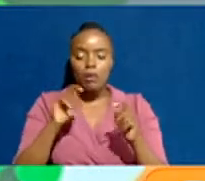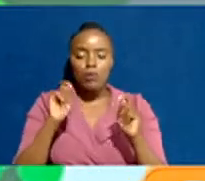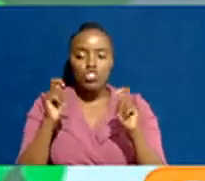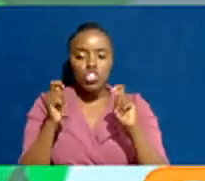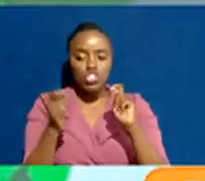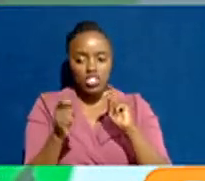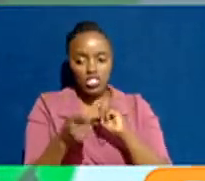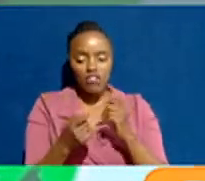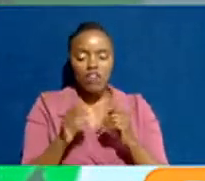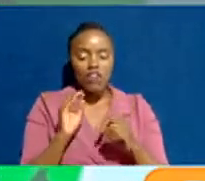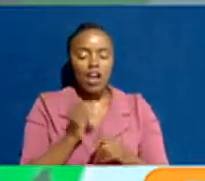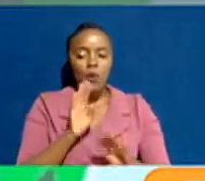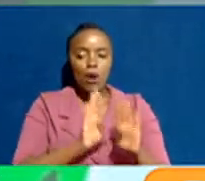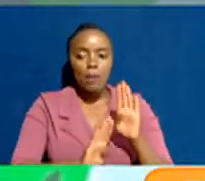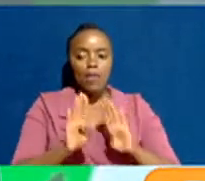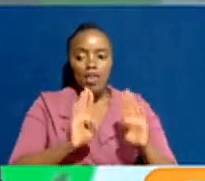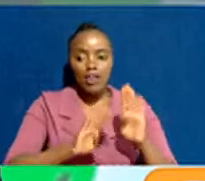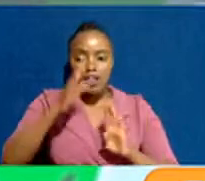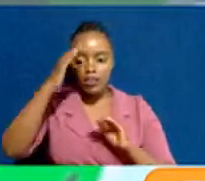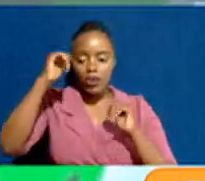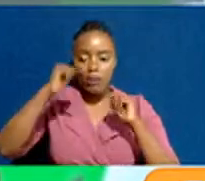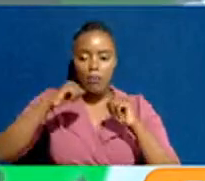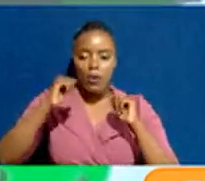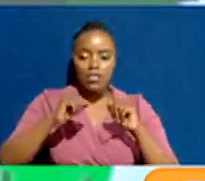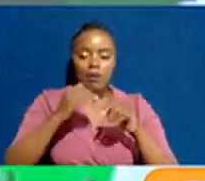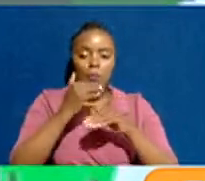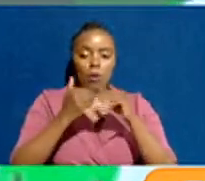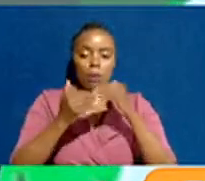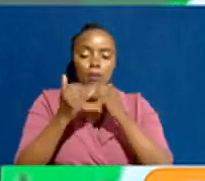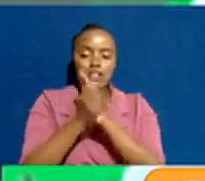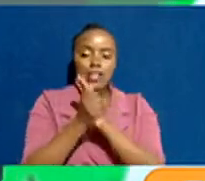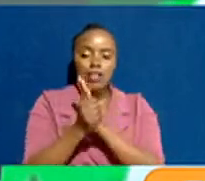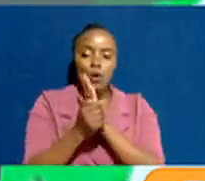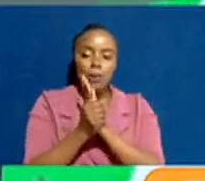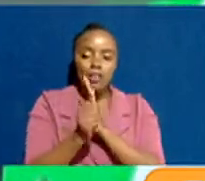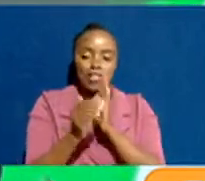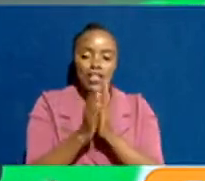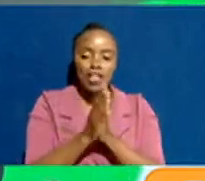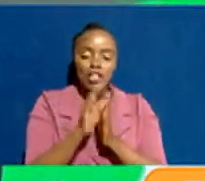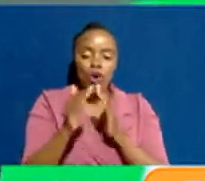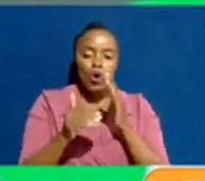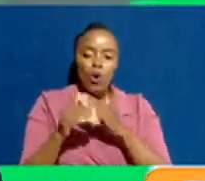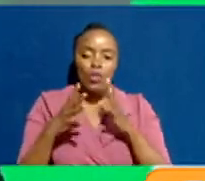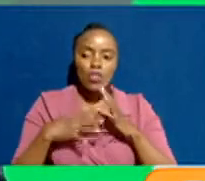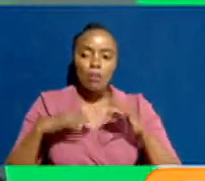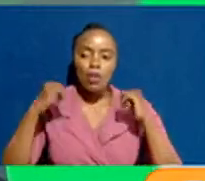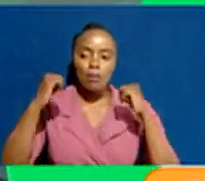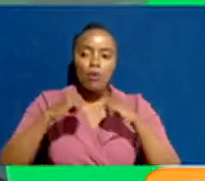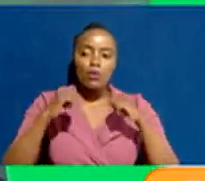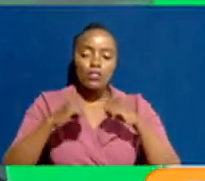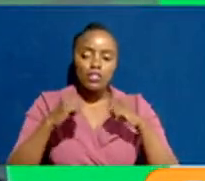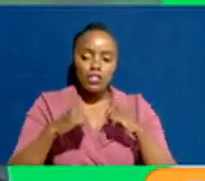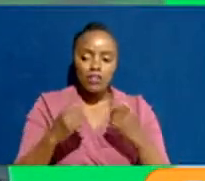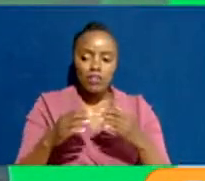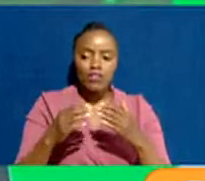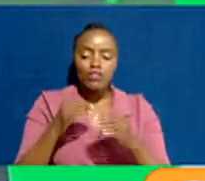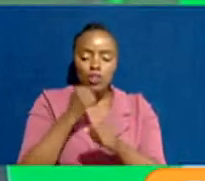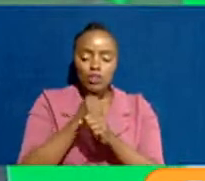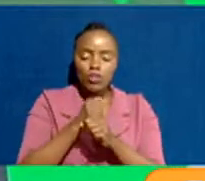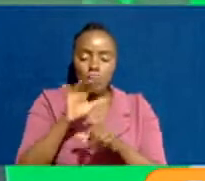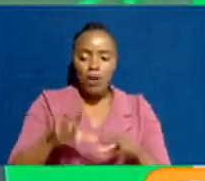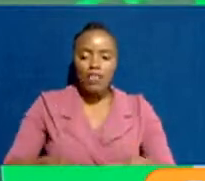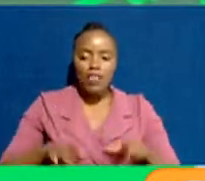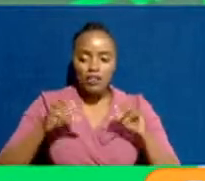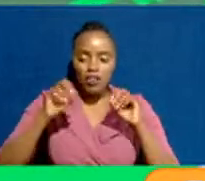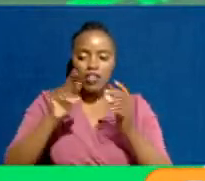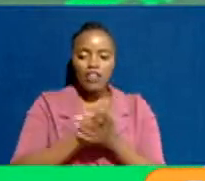reset our morals, so that we can only build competencies and everyone is able to do something with their life. Okay.